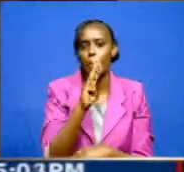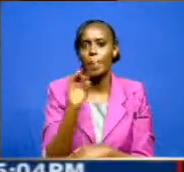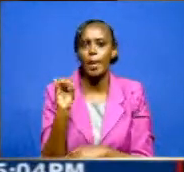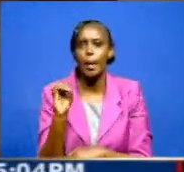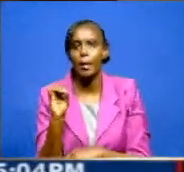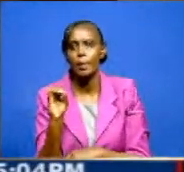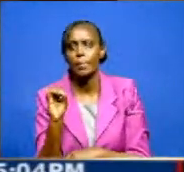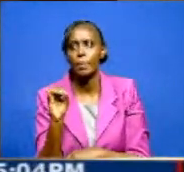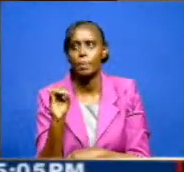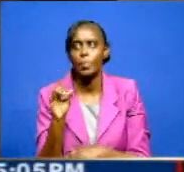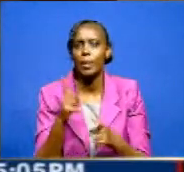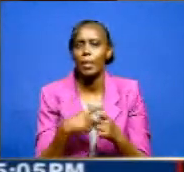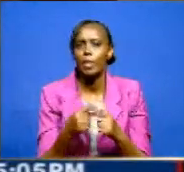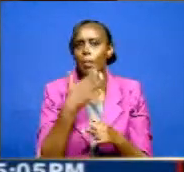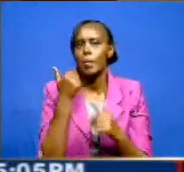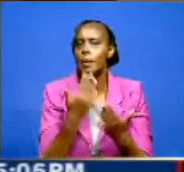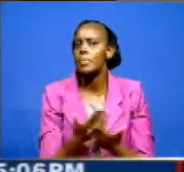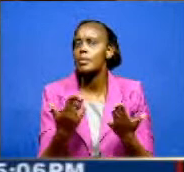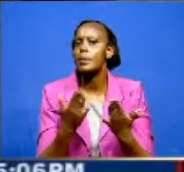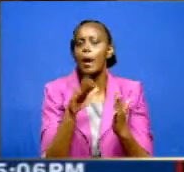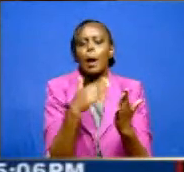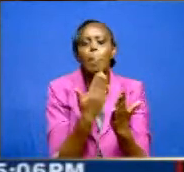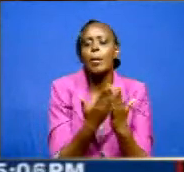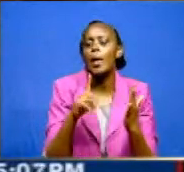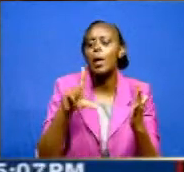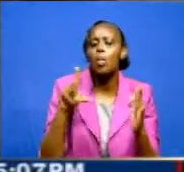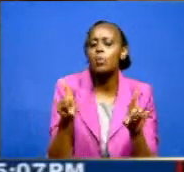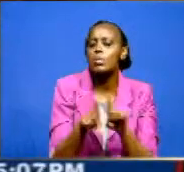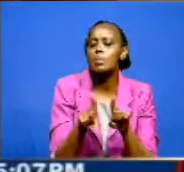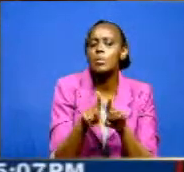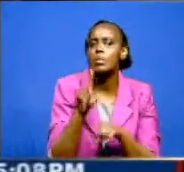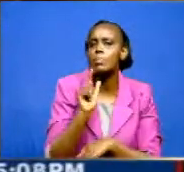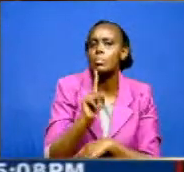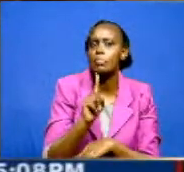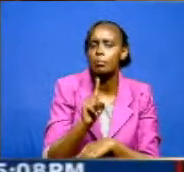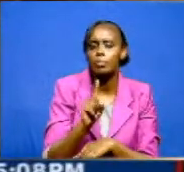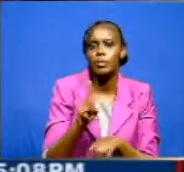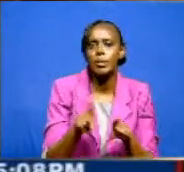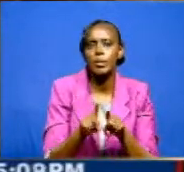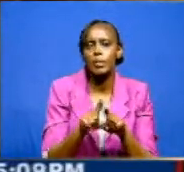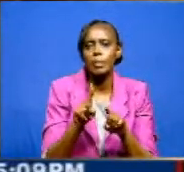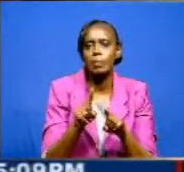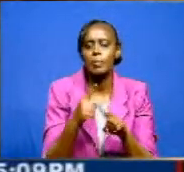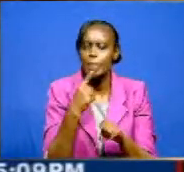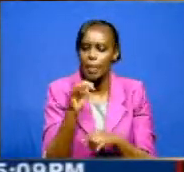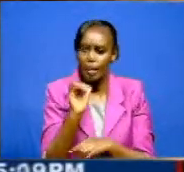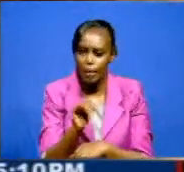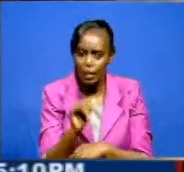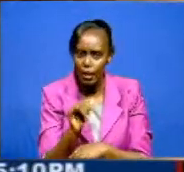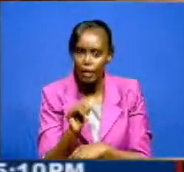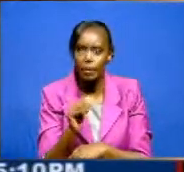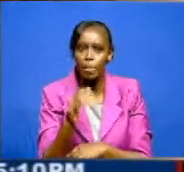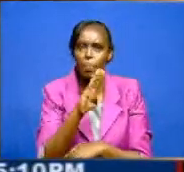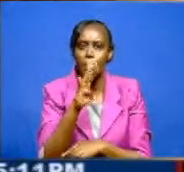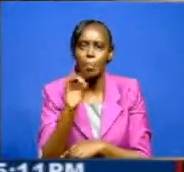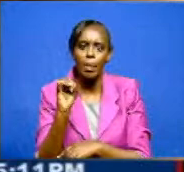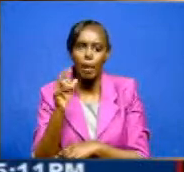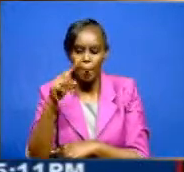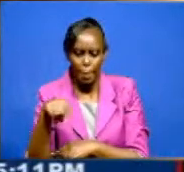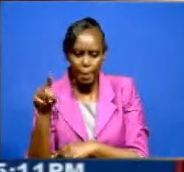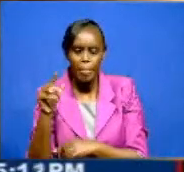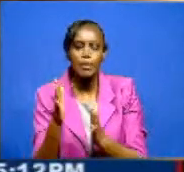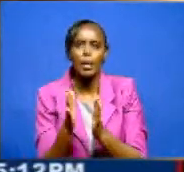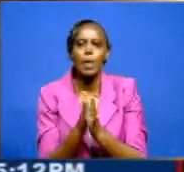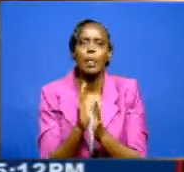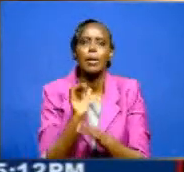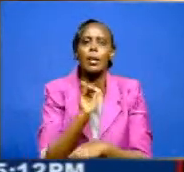BBI, then the best thing is to apply the law as is and not to imply that BBI will just pass, and for